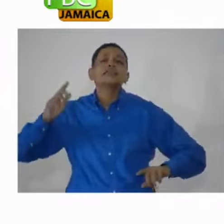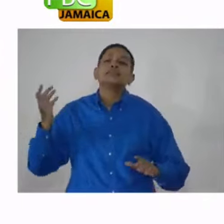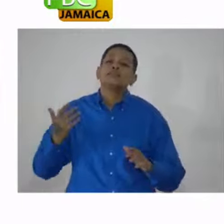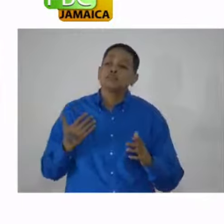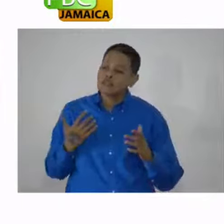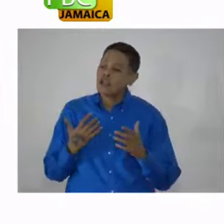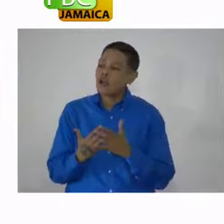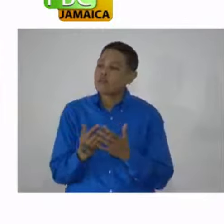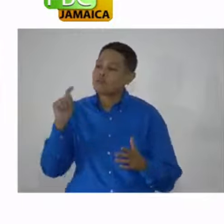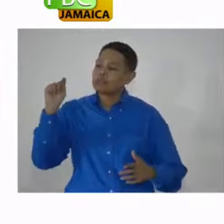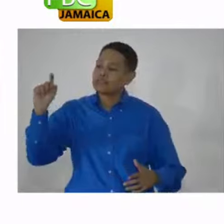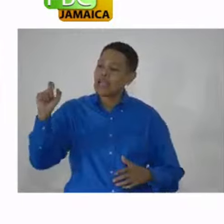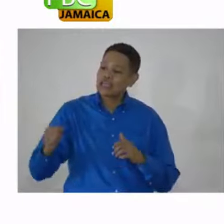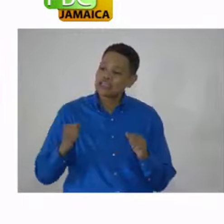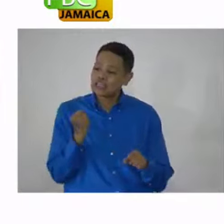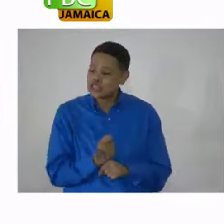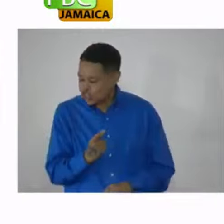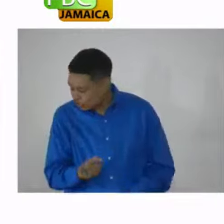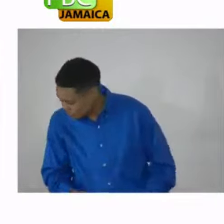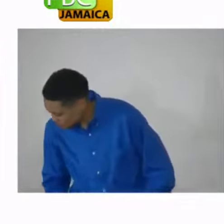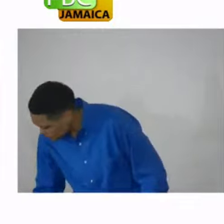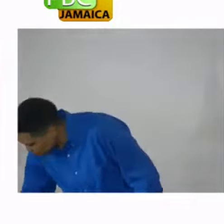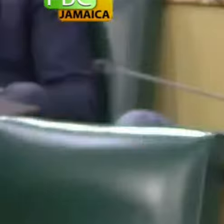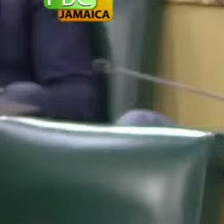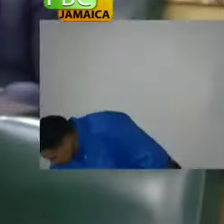upcoming fiscal year.